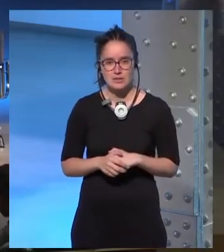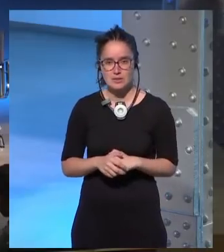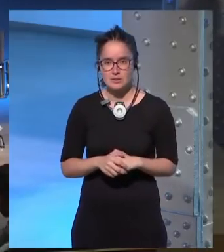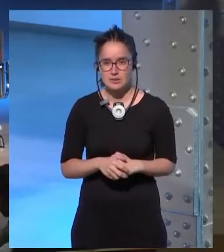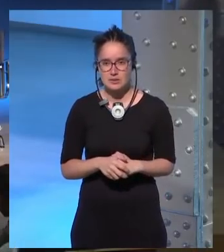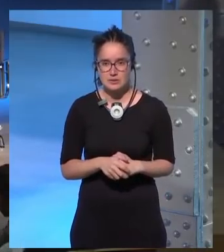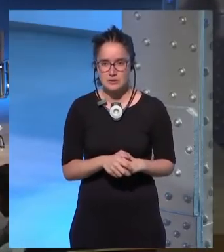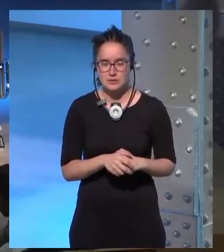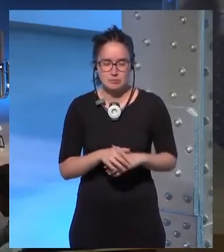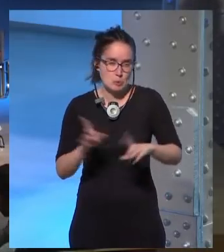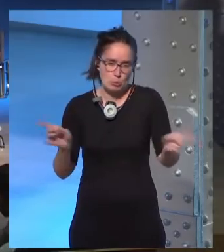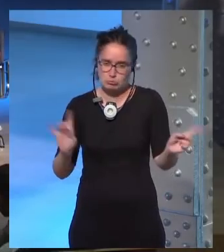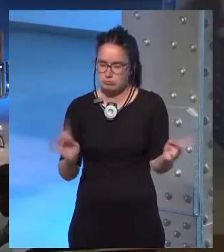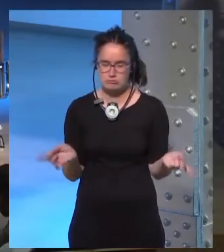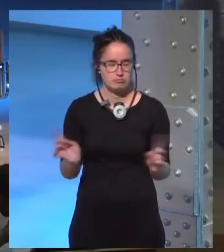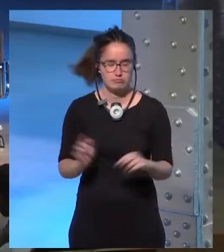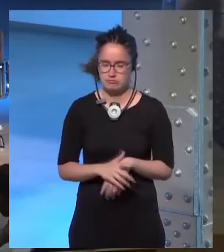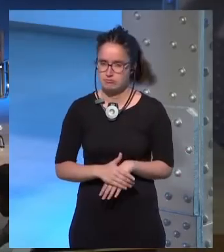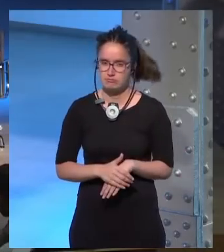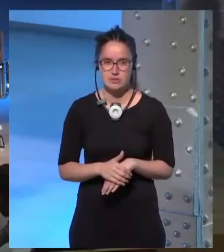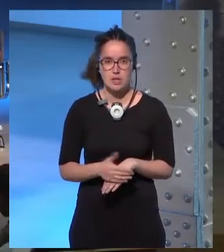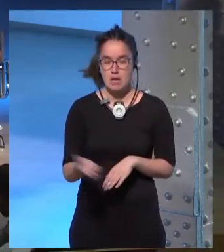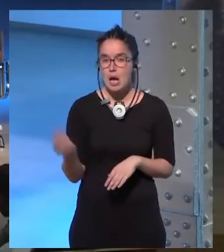I've been asked, people have said,